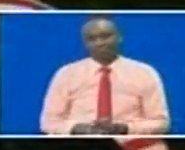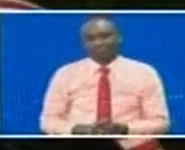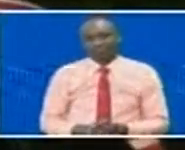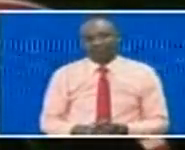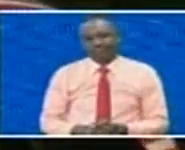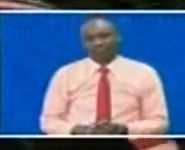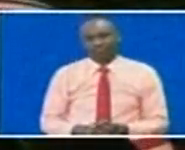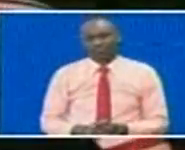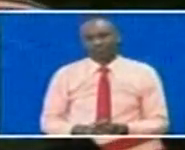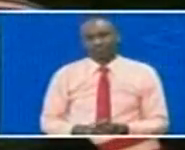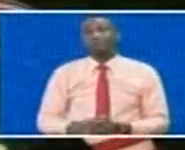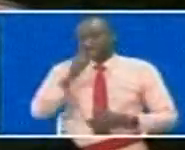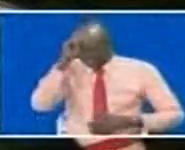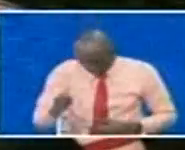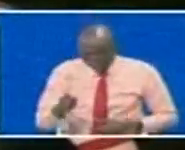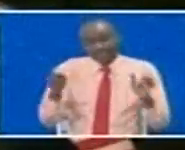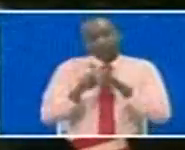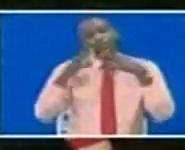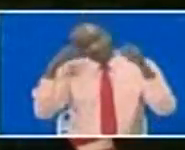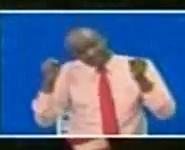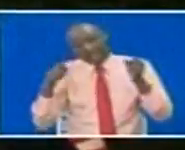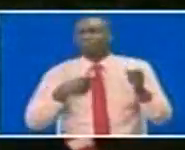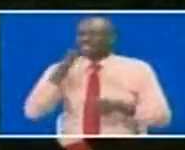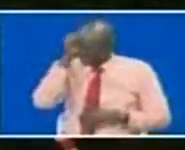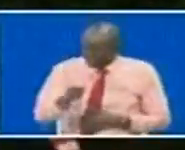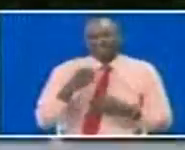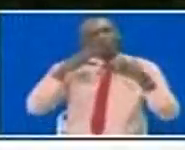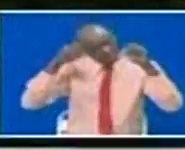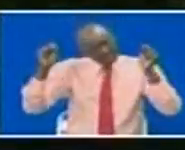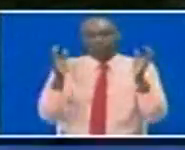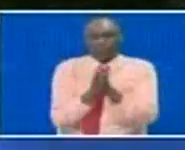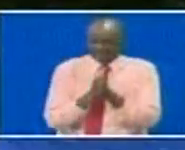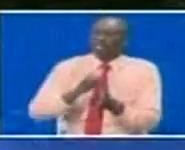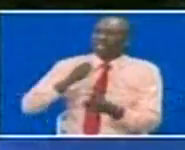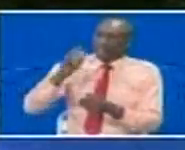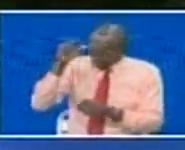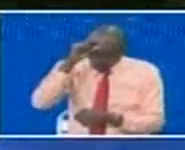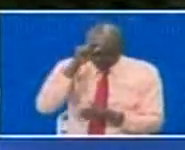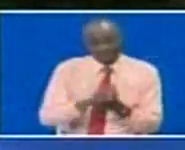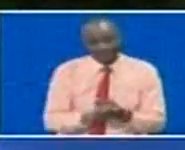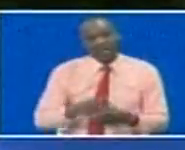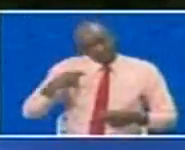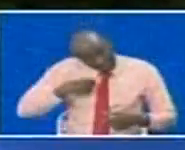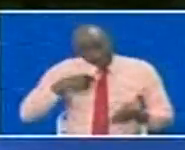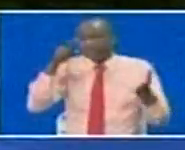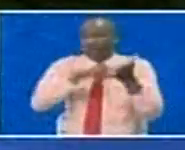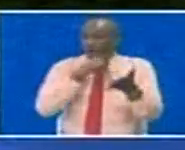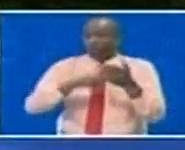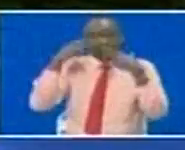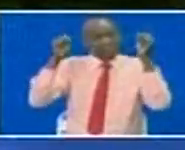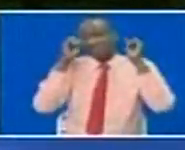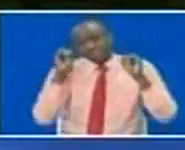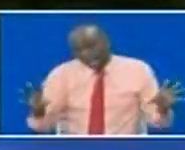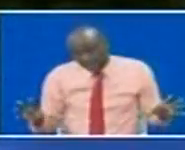We respect the Deputy President. In other words, we respect the presidency and the system and the government. Me, I've not wronged the president in any